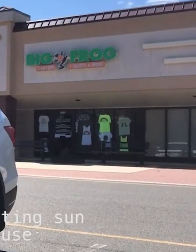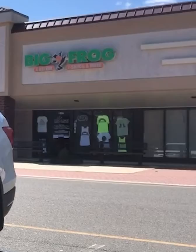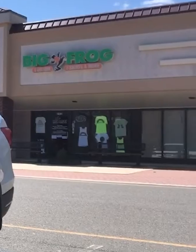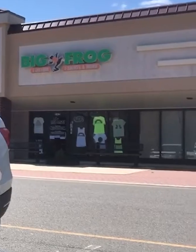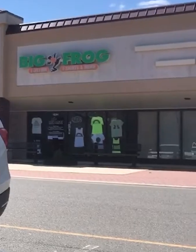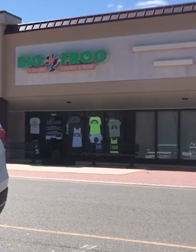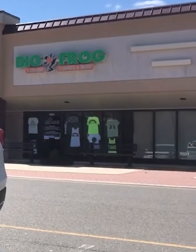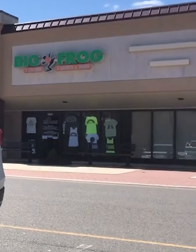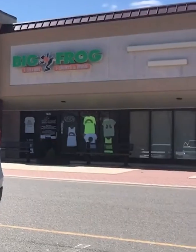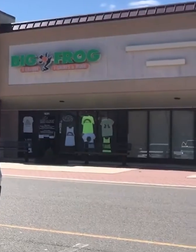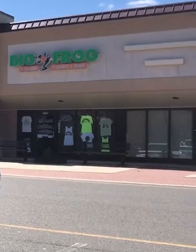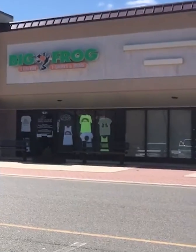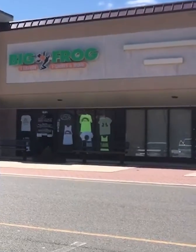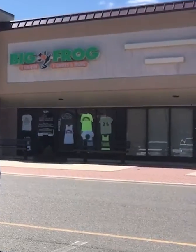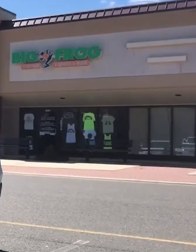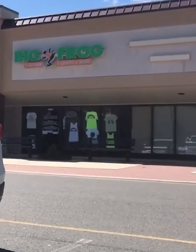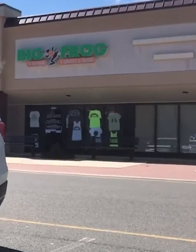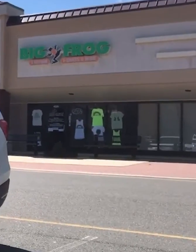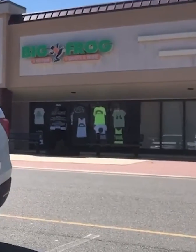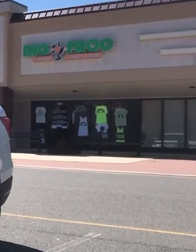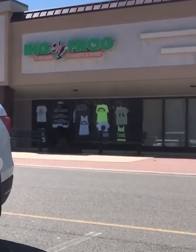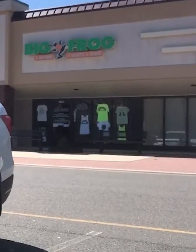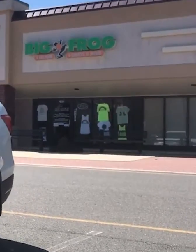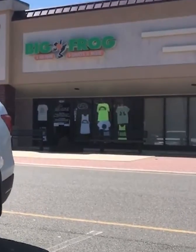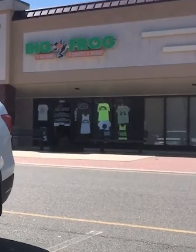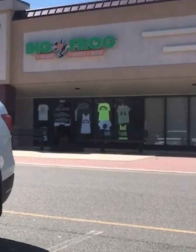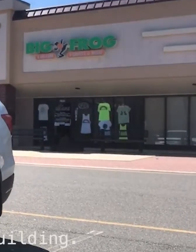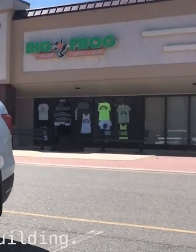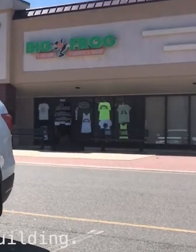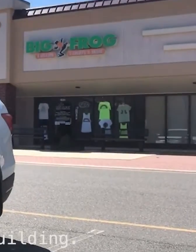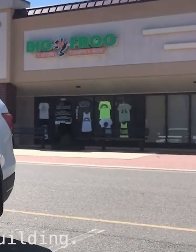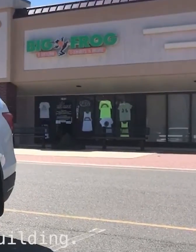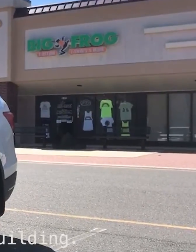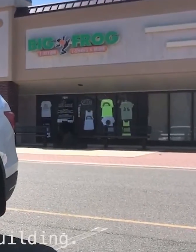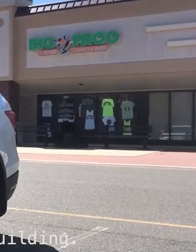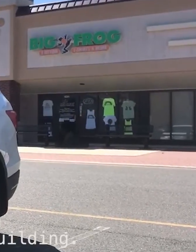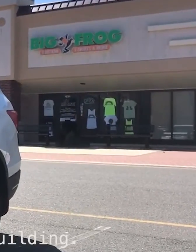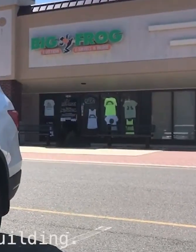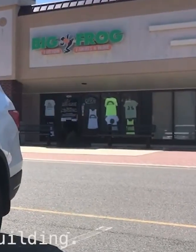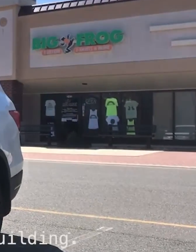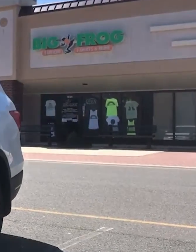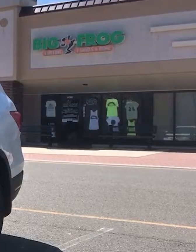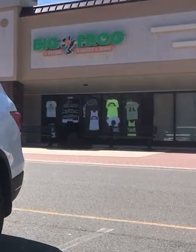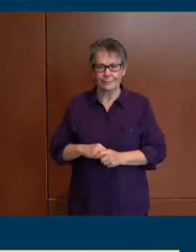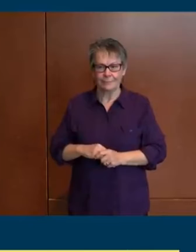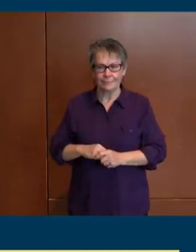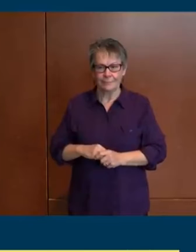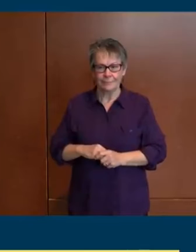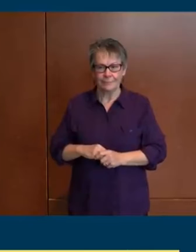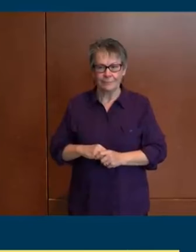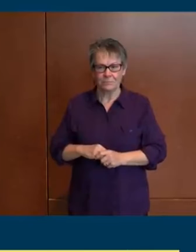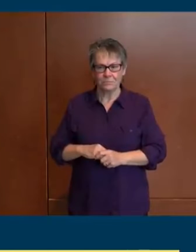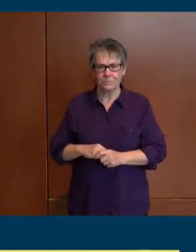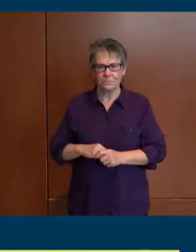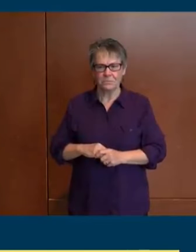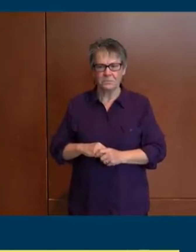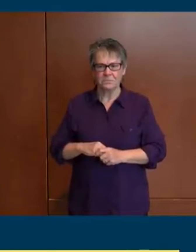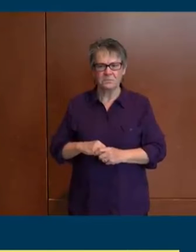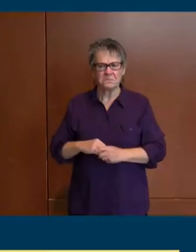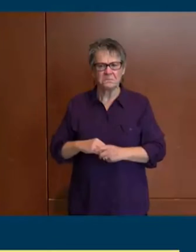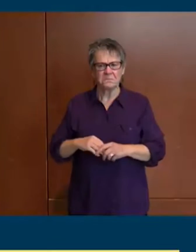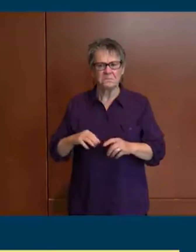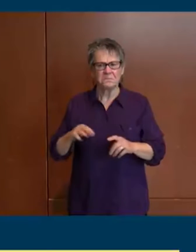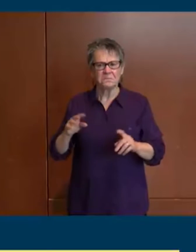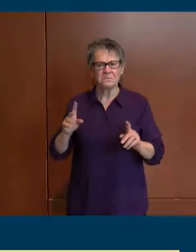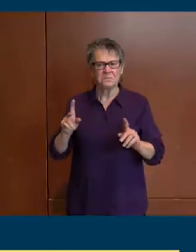house." Okay. So when you were approaching the nail salon, you had no intention on going in? Building. Okay. The governor repeatedly said